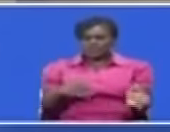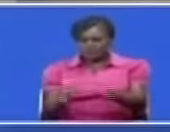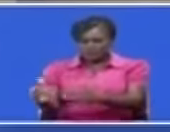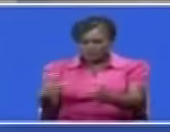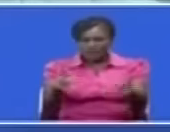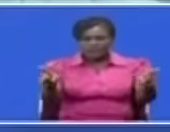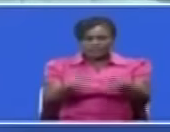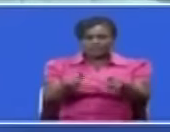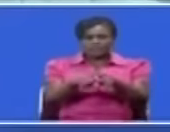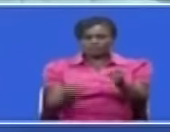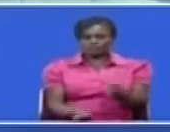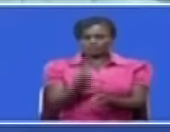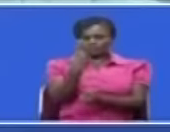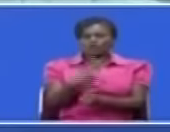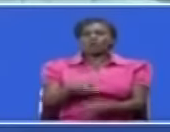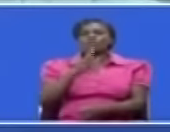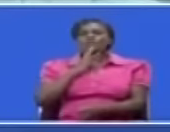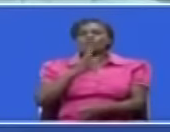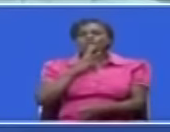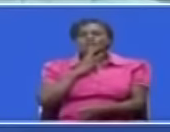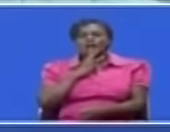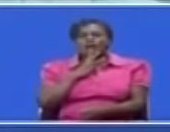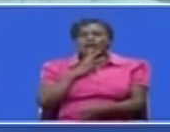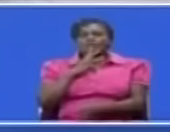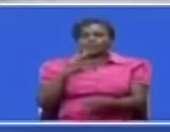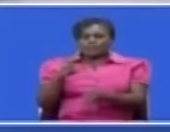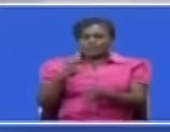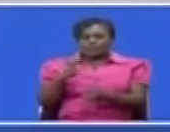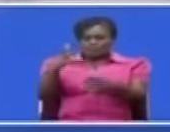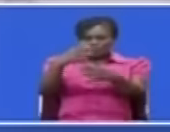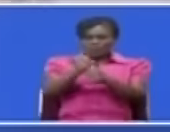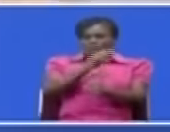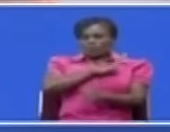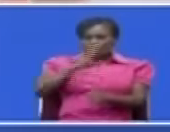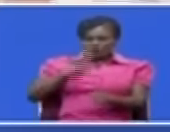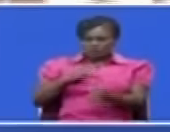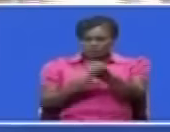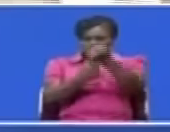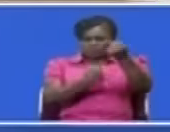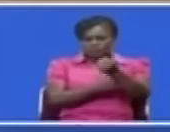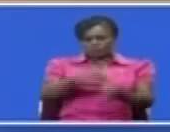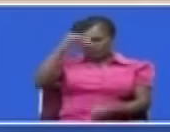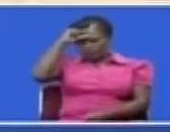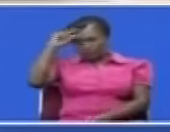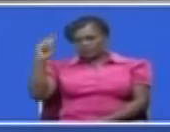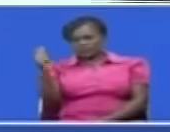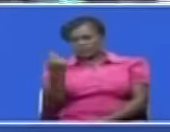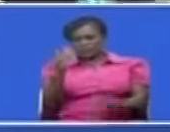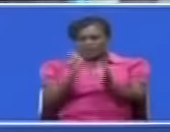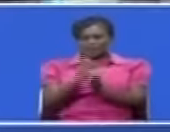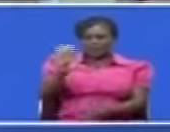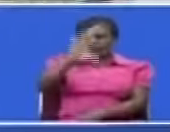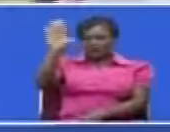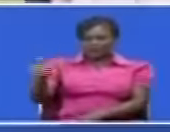the source of water for the Migori Water and Sanitation Project that is funded by the Government of Kenya and the